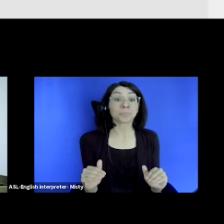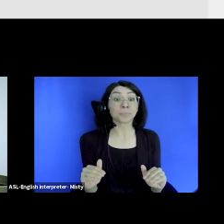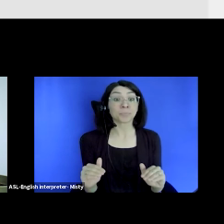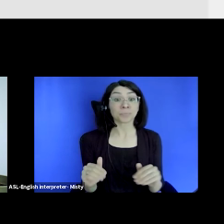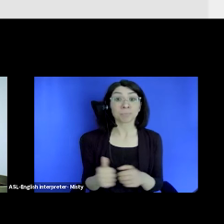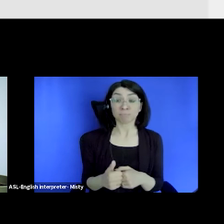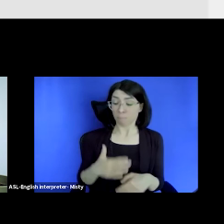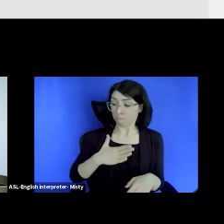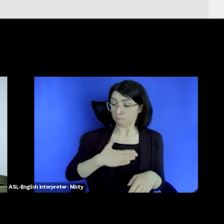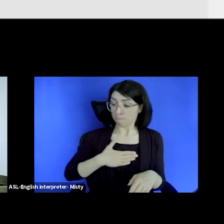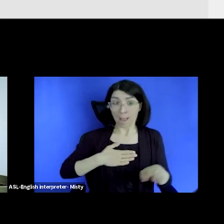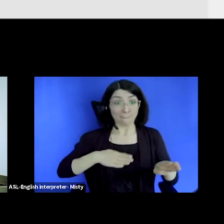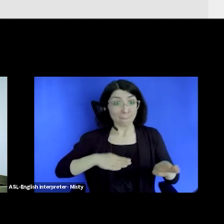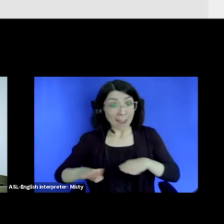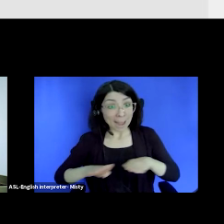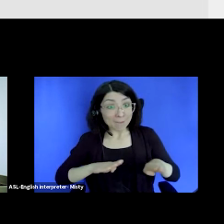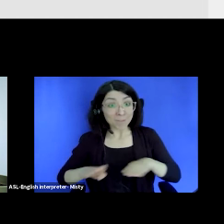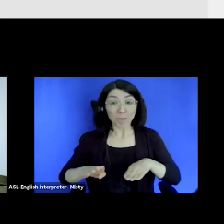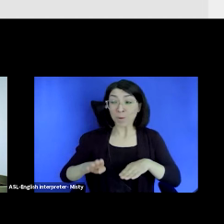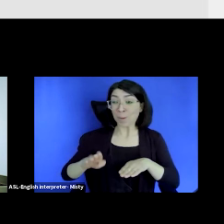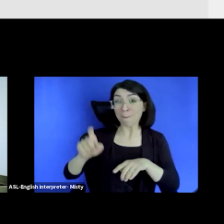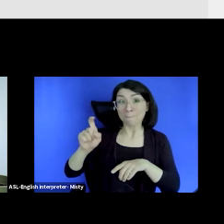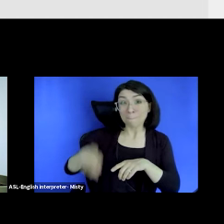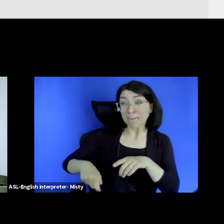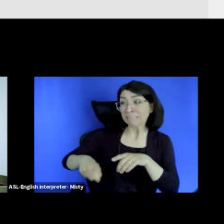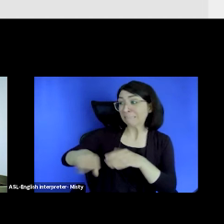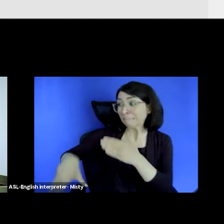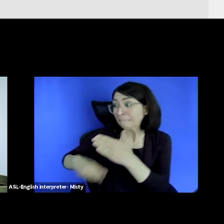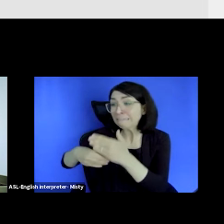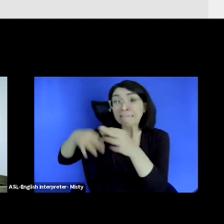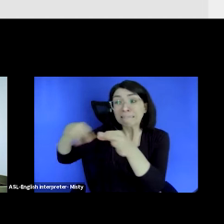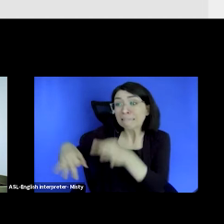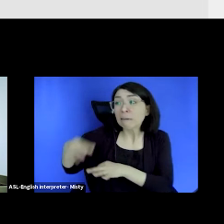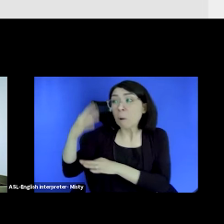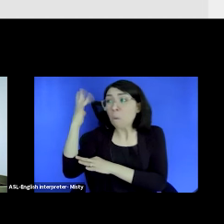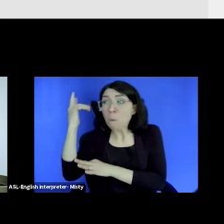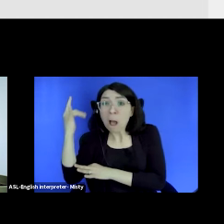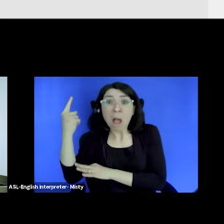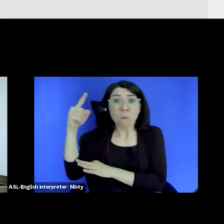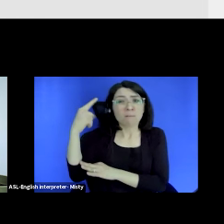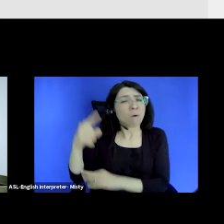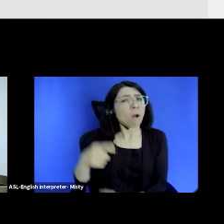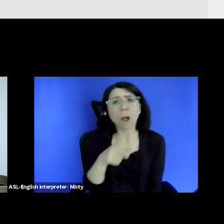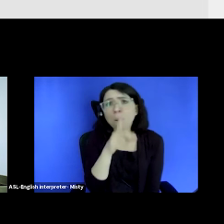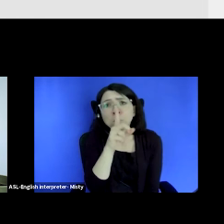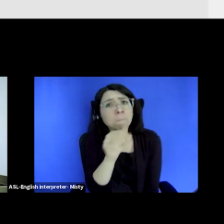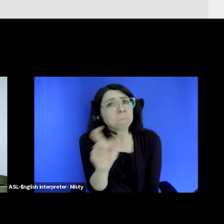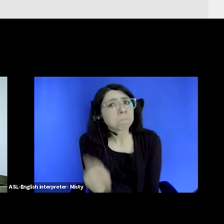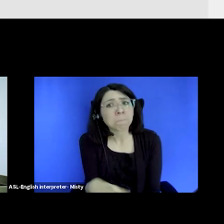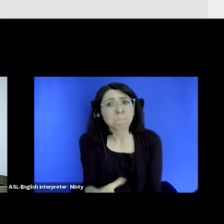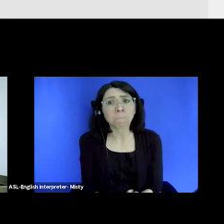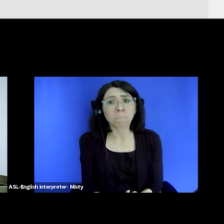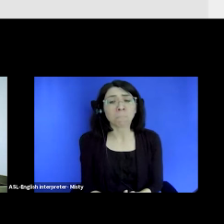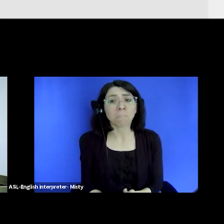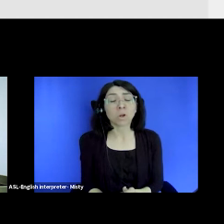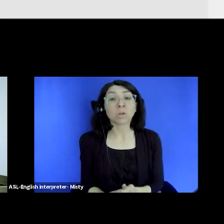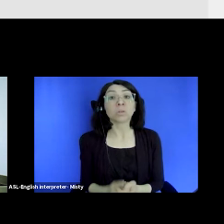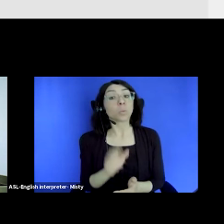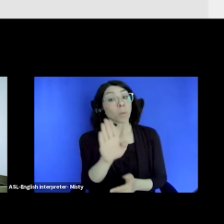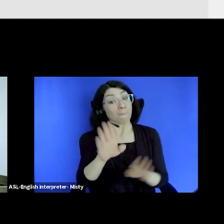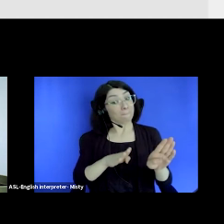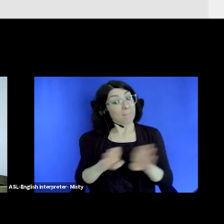justifying your behavior. Now, we tie this back in with the idea of responsibility. So, you don't need to make an excuse for your behavior, but